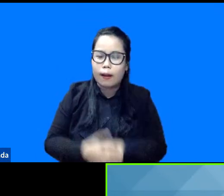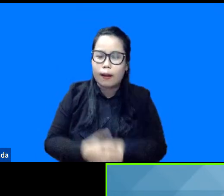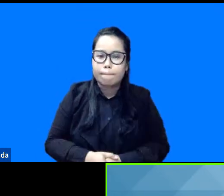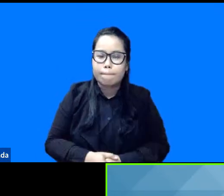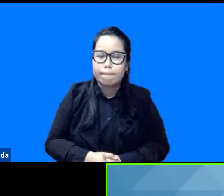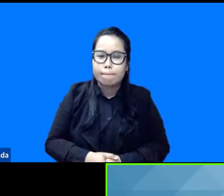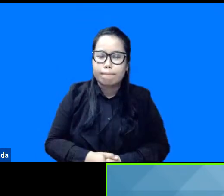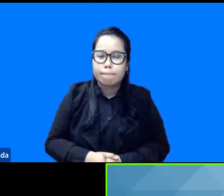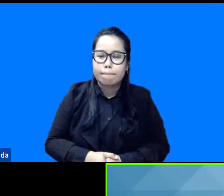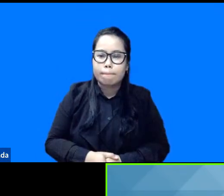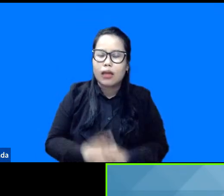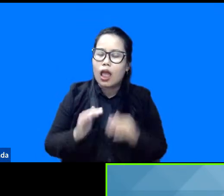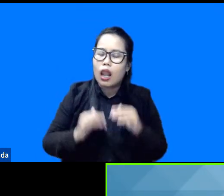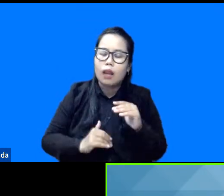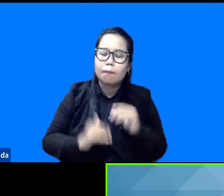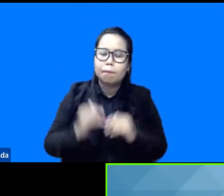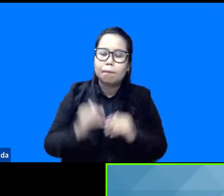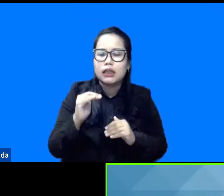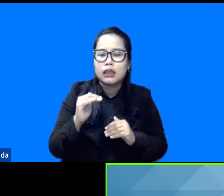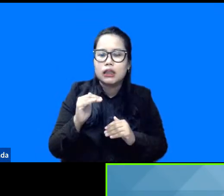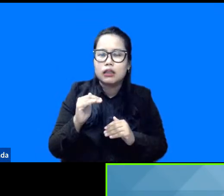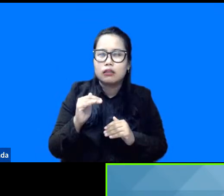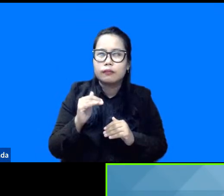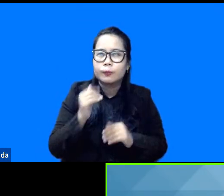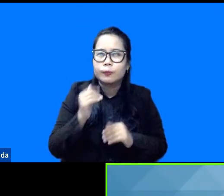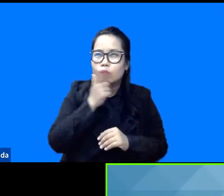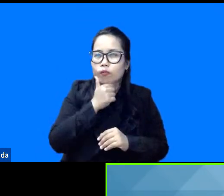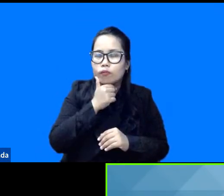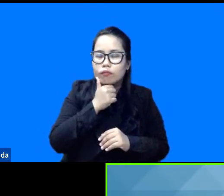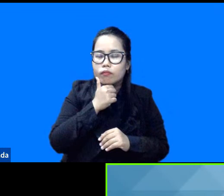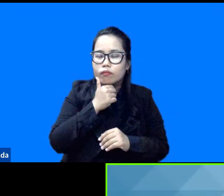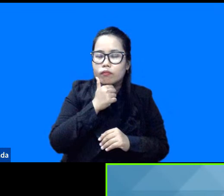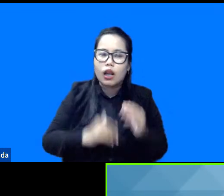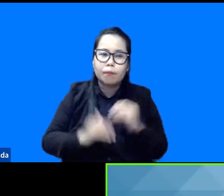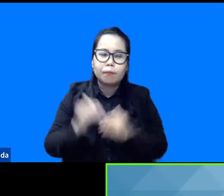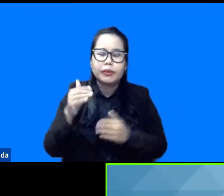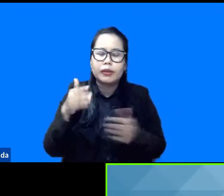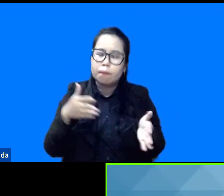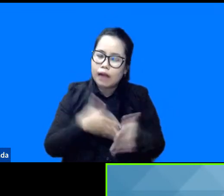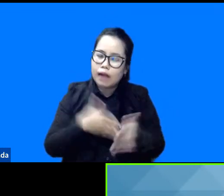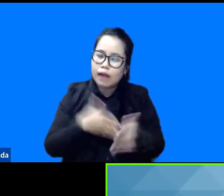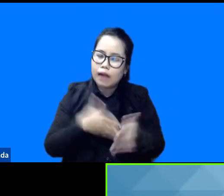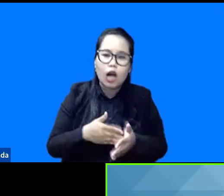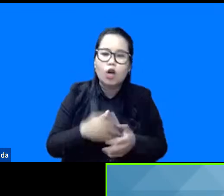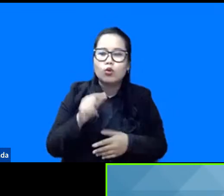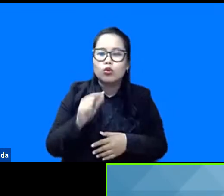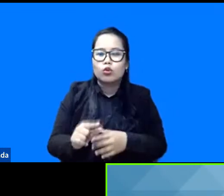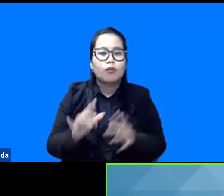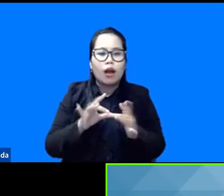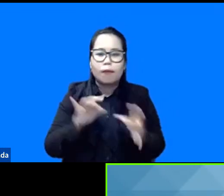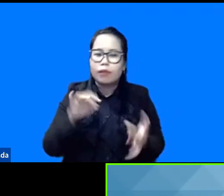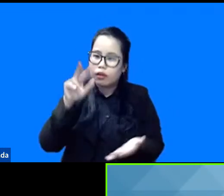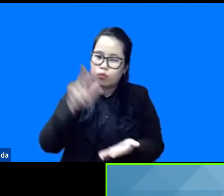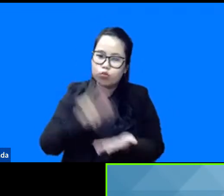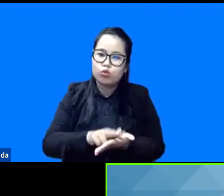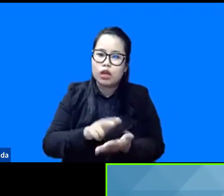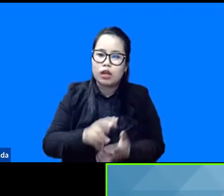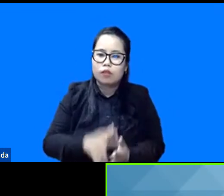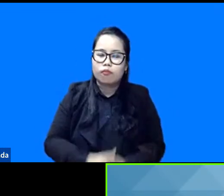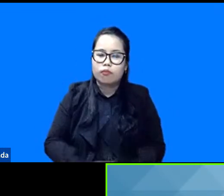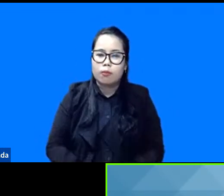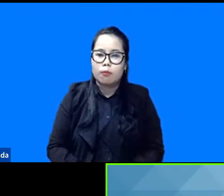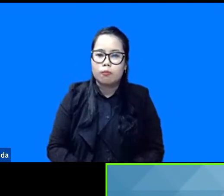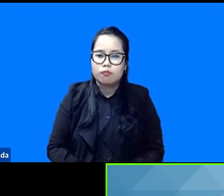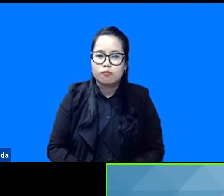challenging to mainstream such issues in the policy making. And the second thing is about